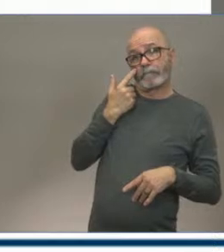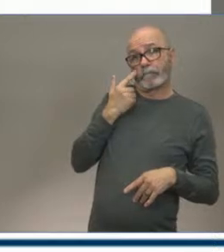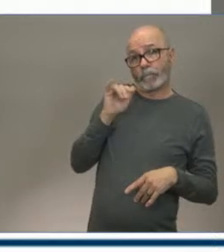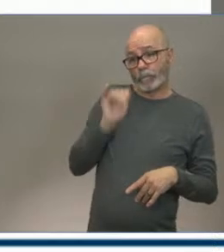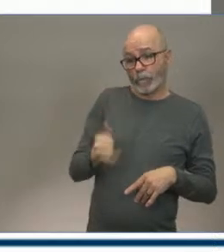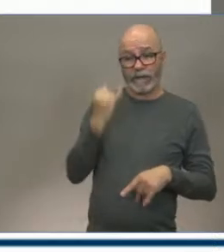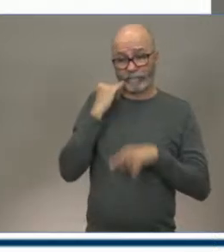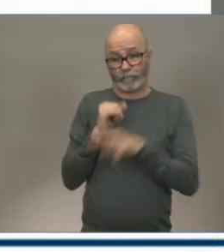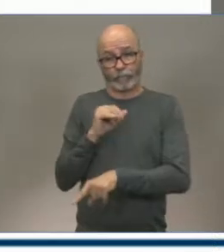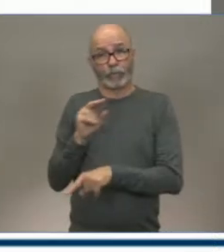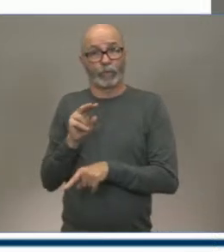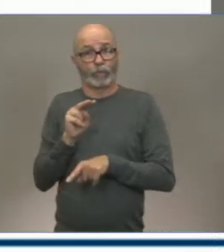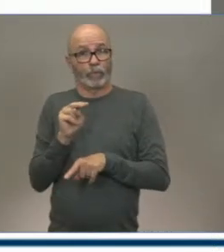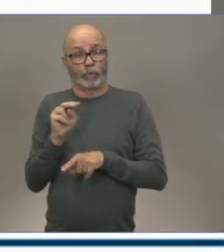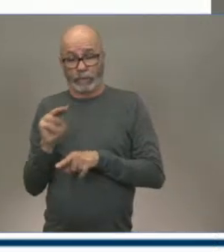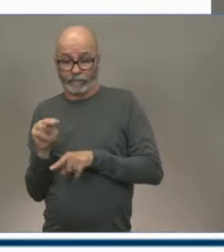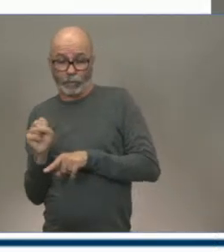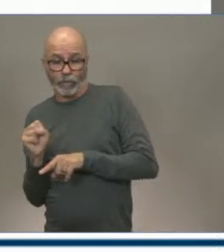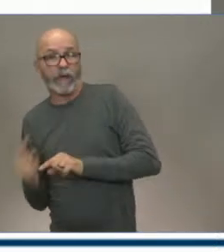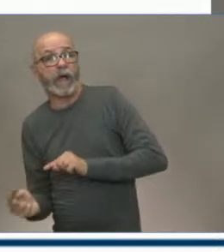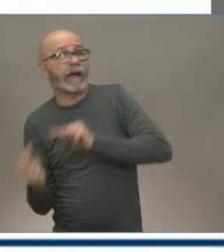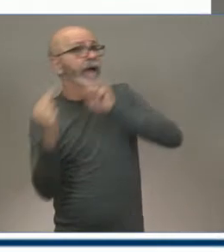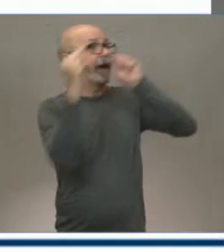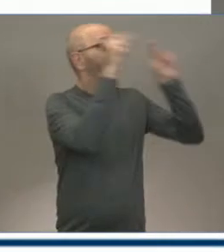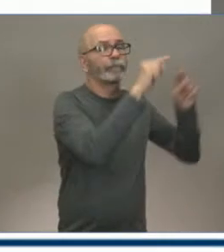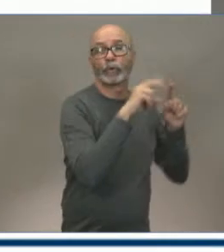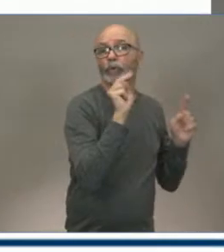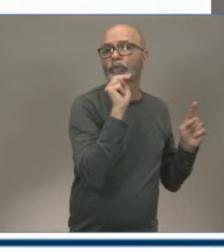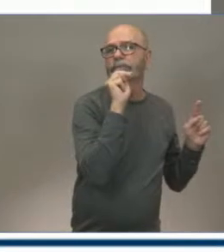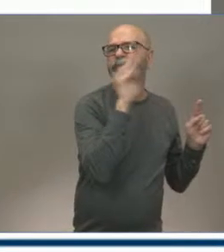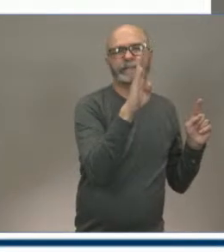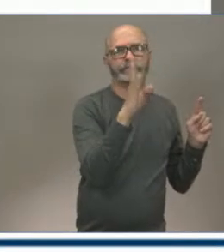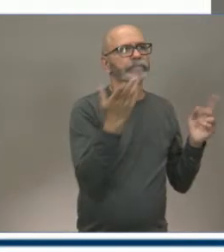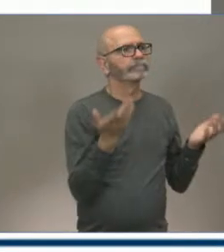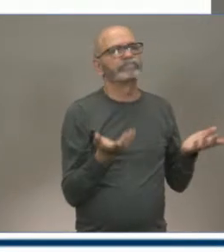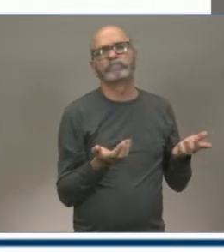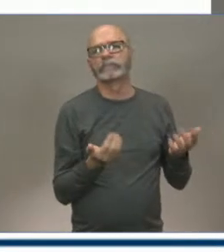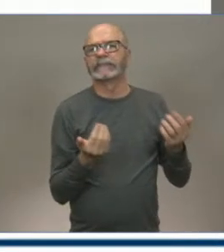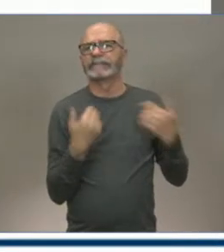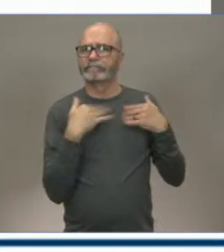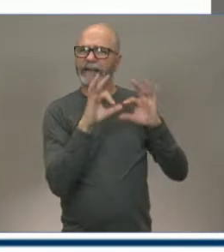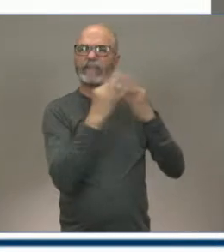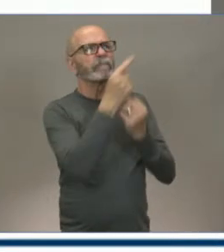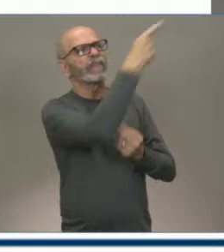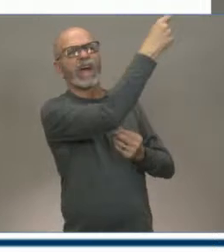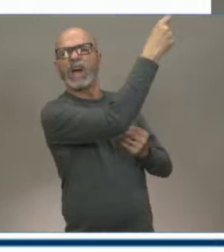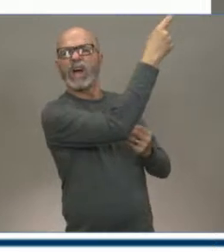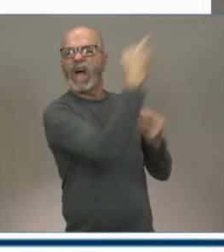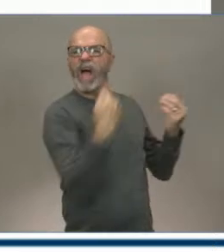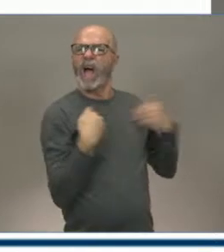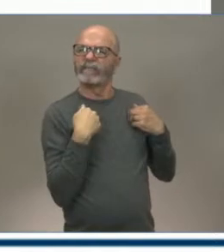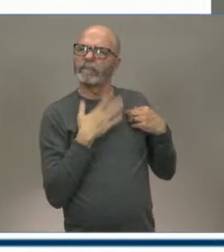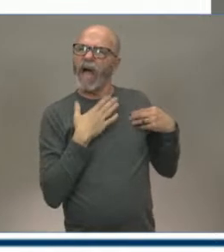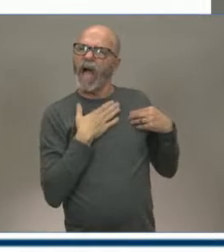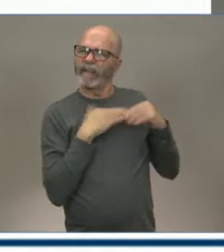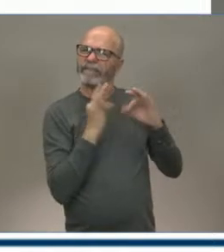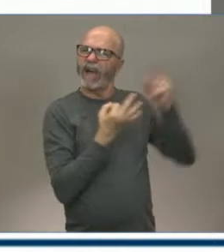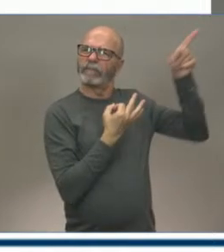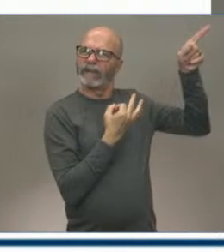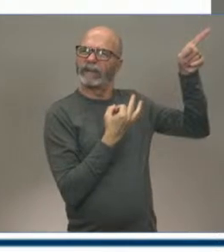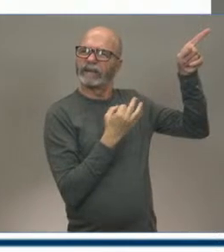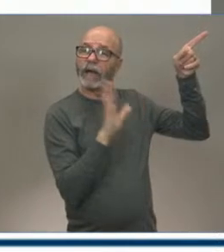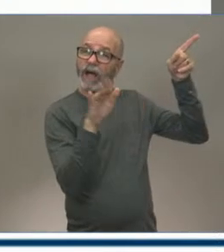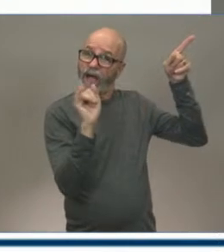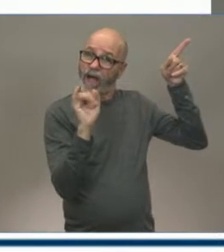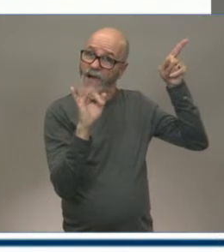know that there's a lot of people in Nova Scotia with family in New Brunswick. And so we say if you were in New